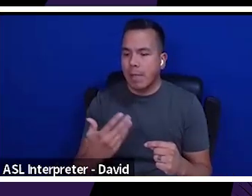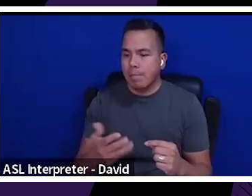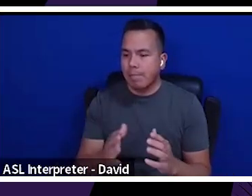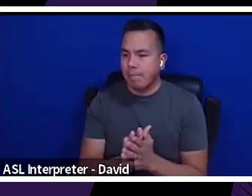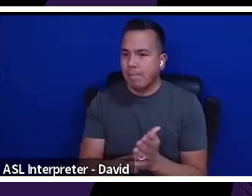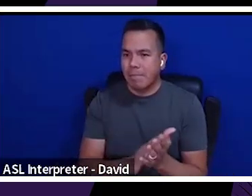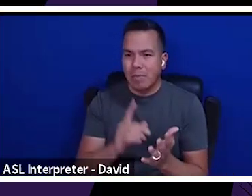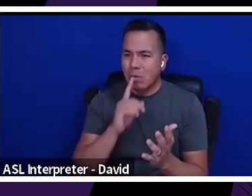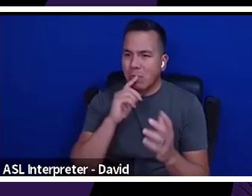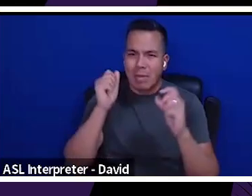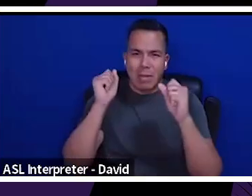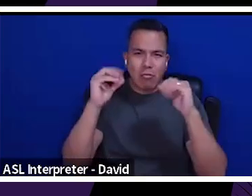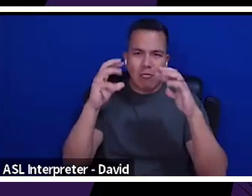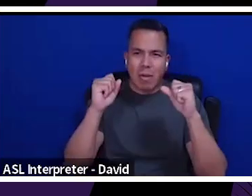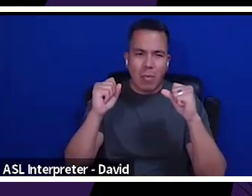really incredible